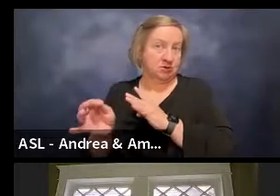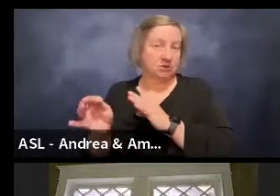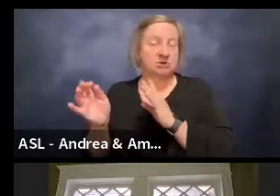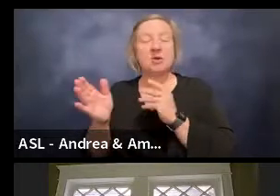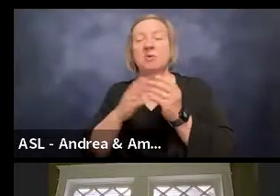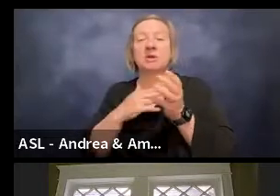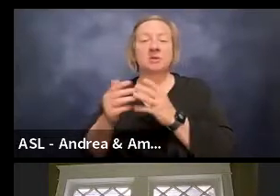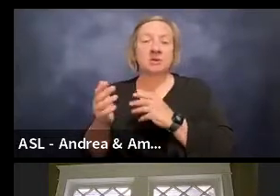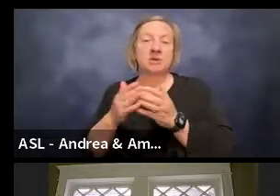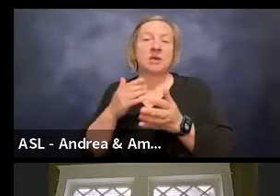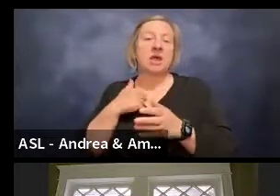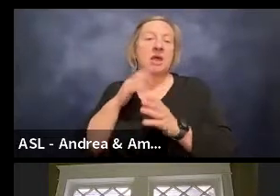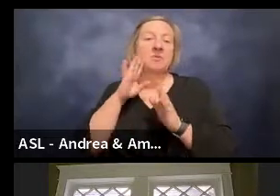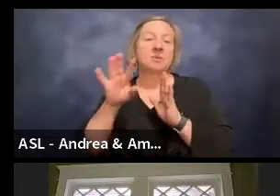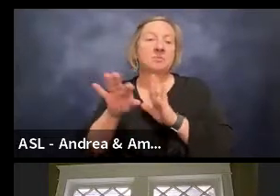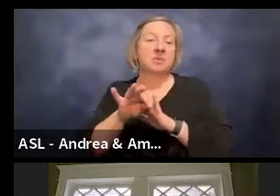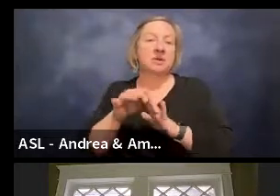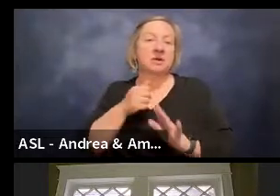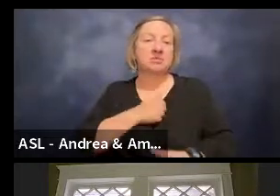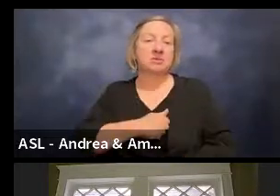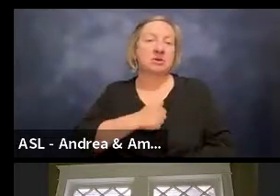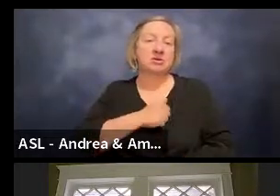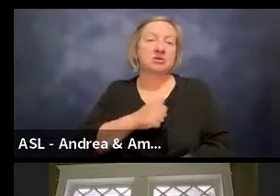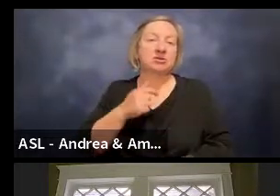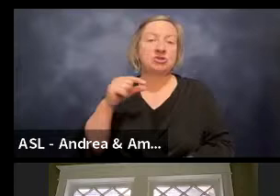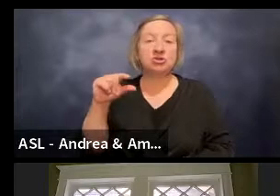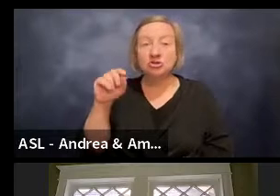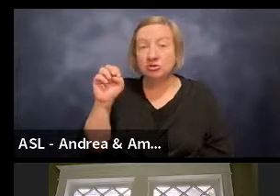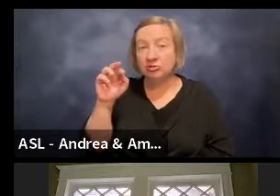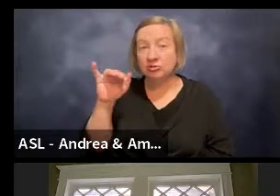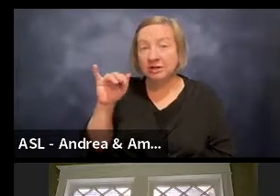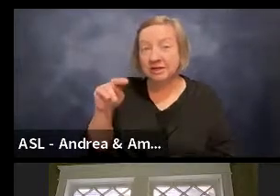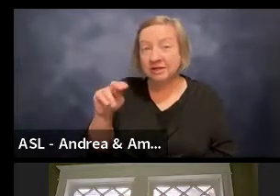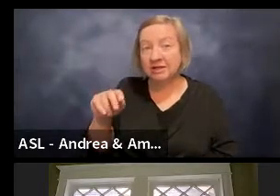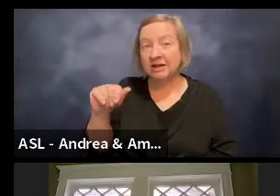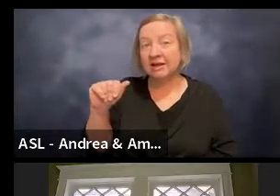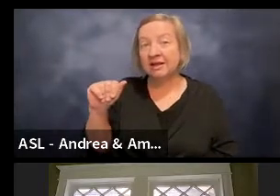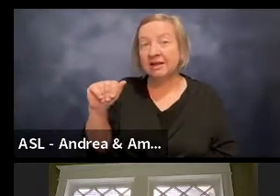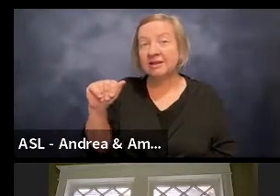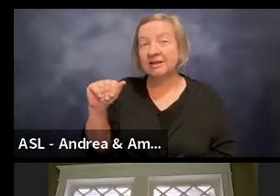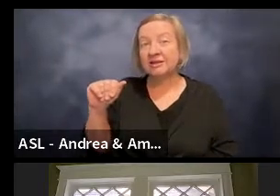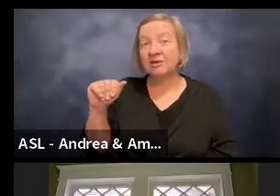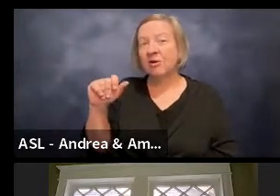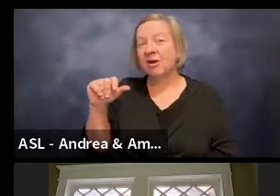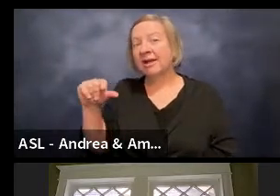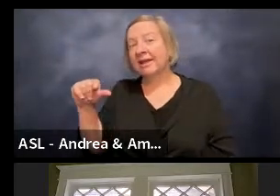I'm gonna pick. I'm sorry, I don't know. Is it Jarina or Garina?